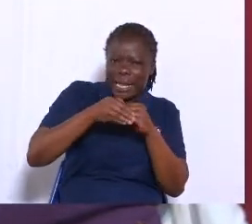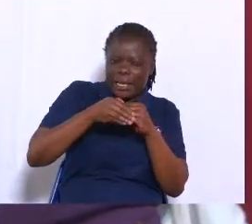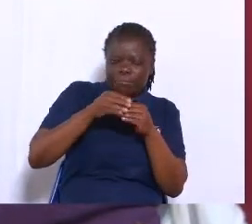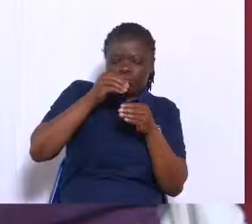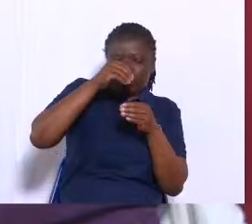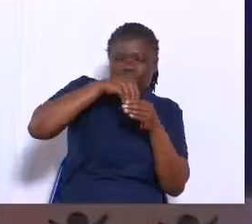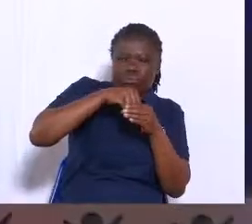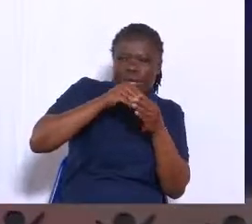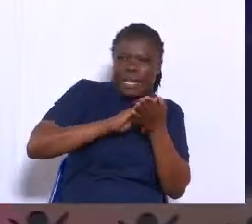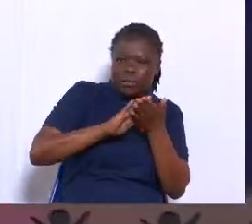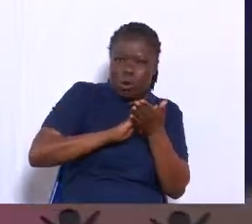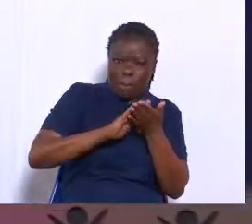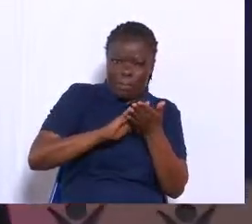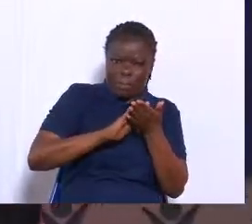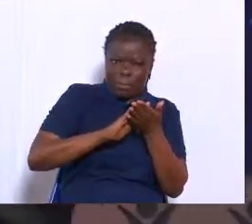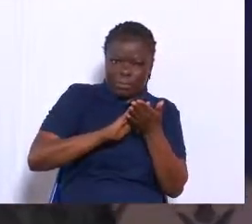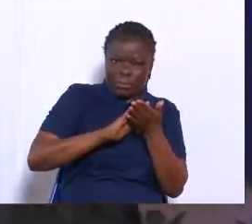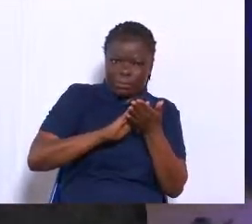of soap.